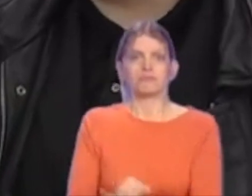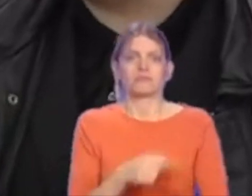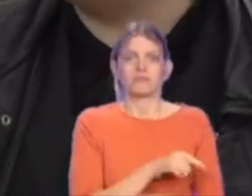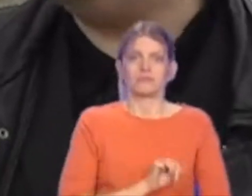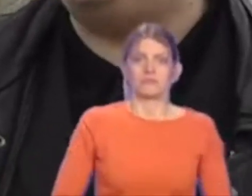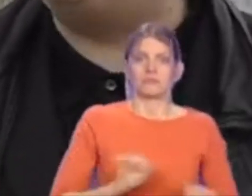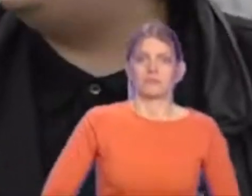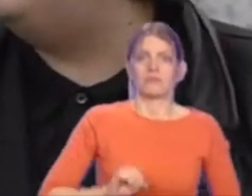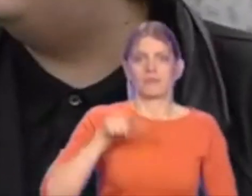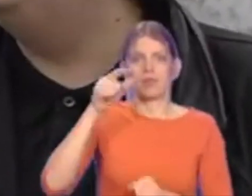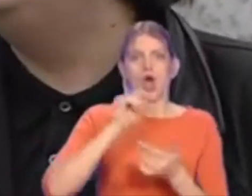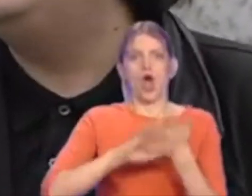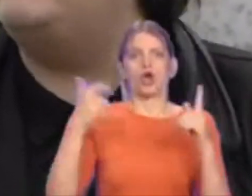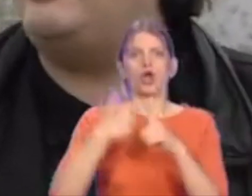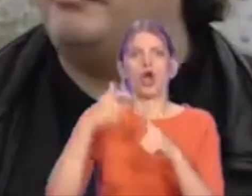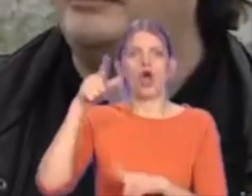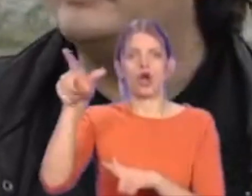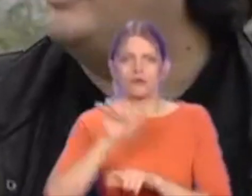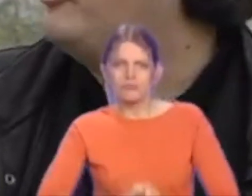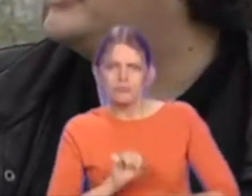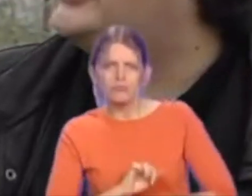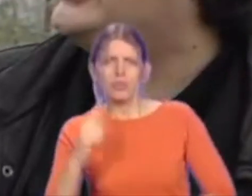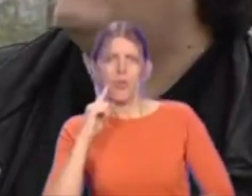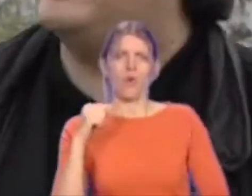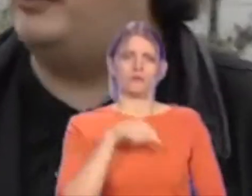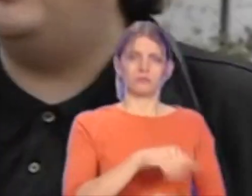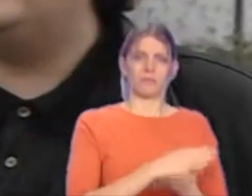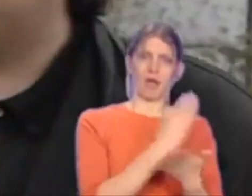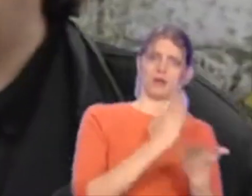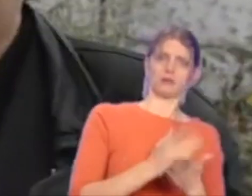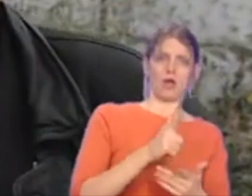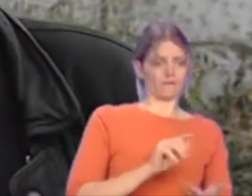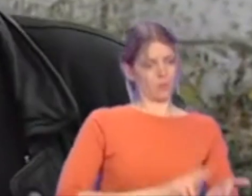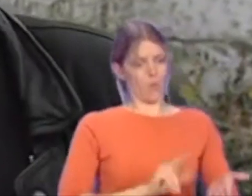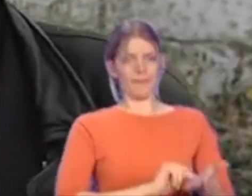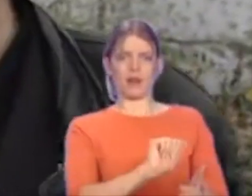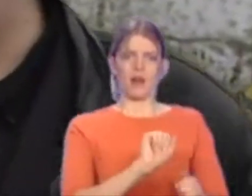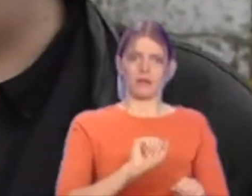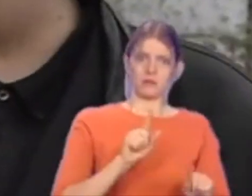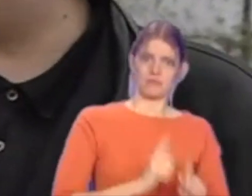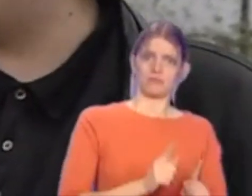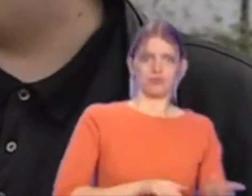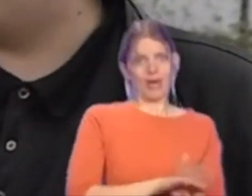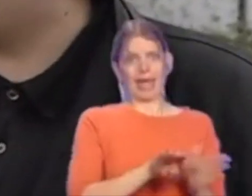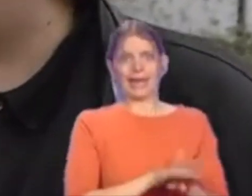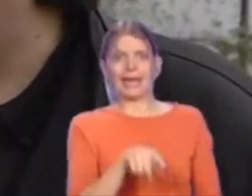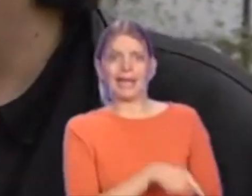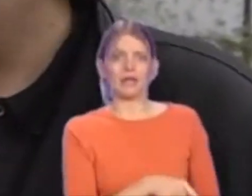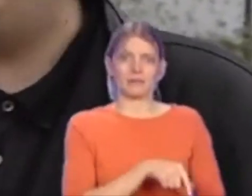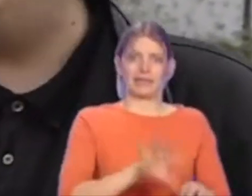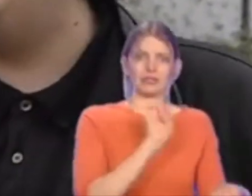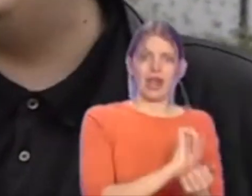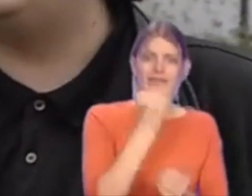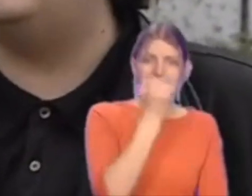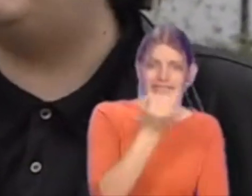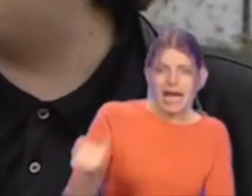the exercise, so they didn't break cover. It was only when they'd been in the cell for about 6 hours that one of them actually sort of looked at his watch and thought, hang on, perhaps we better say something here, because we're